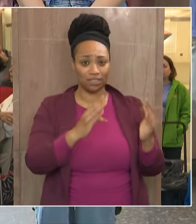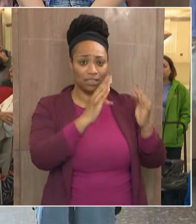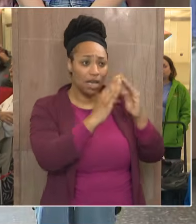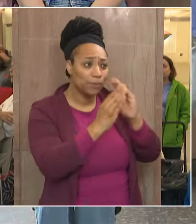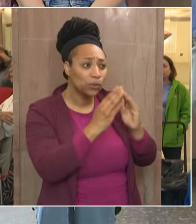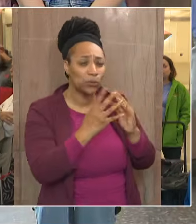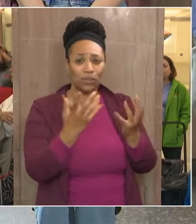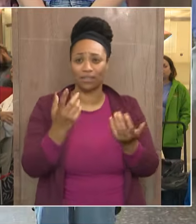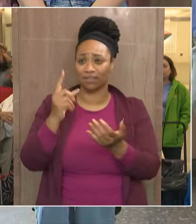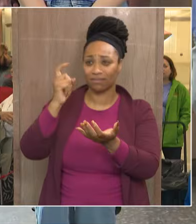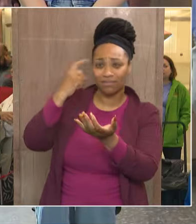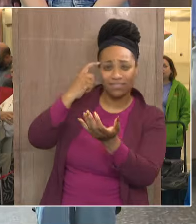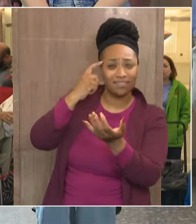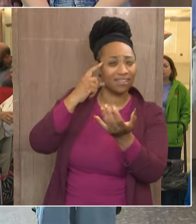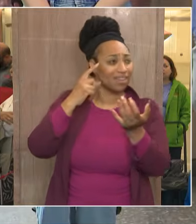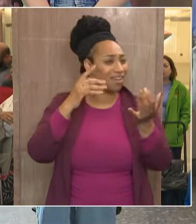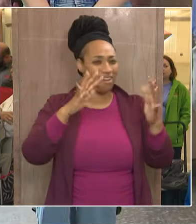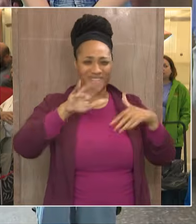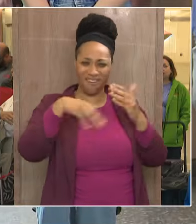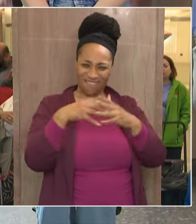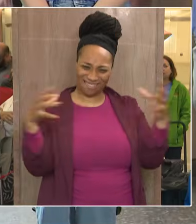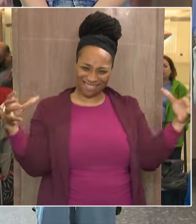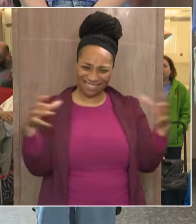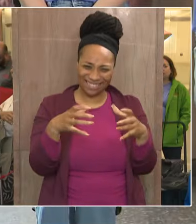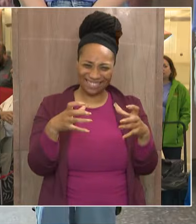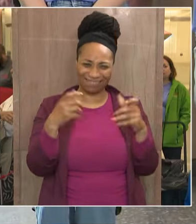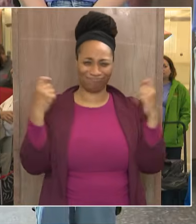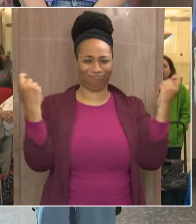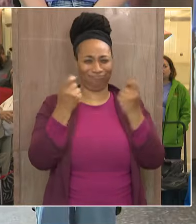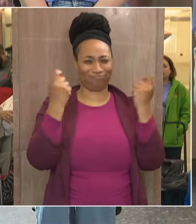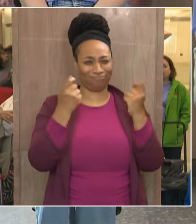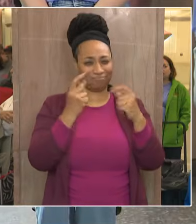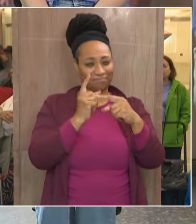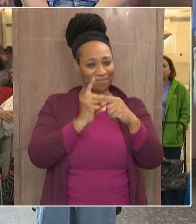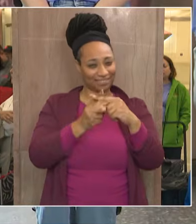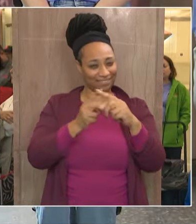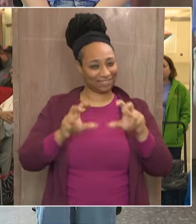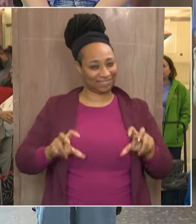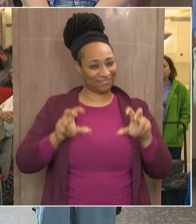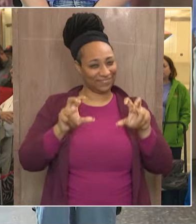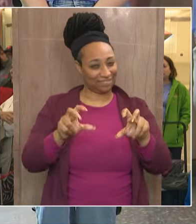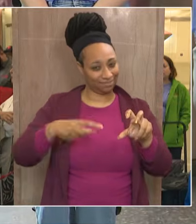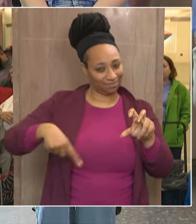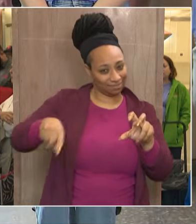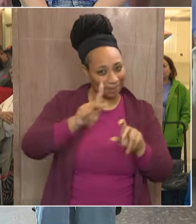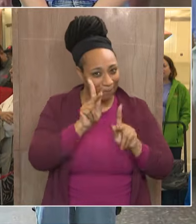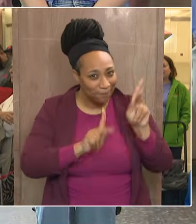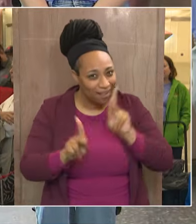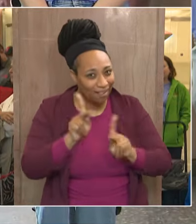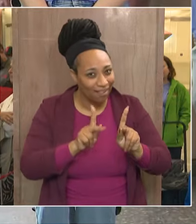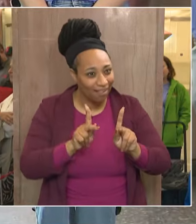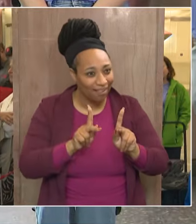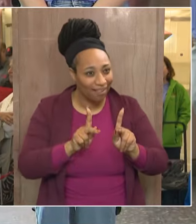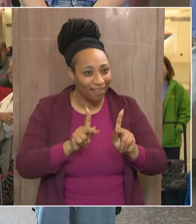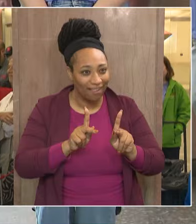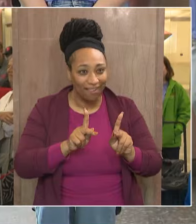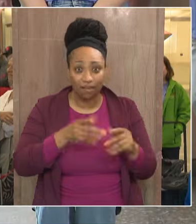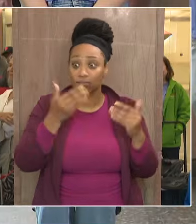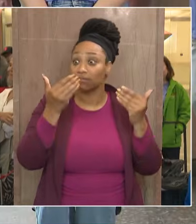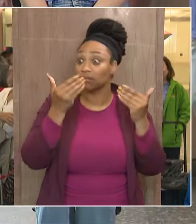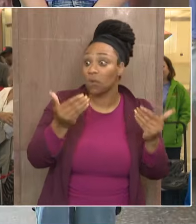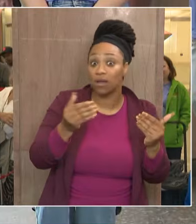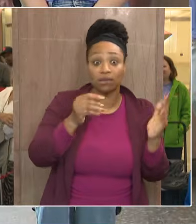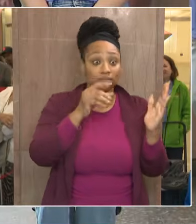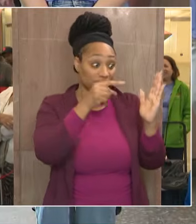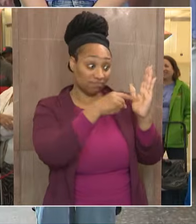that invests in our people. Make sure you download our app, Google Play Store